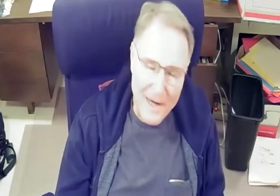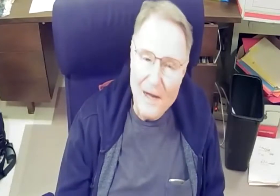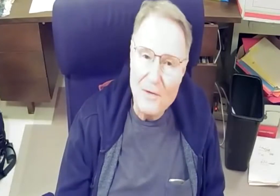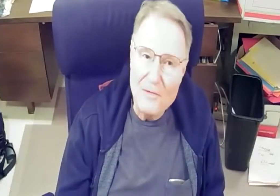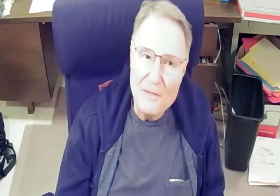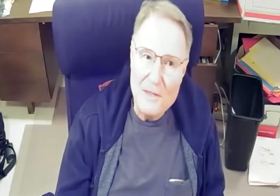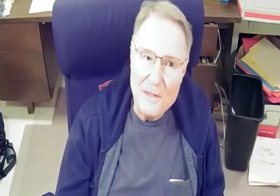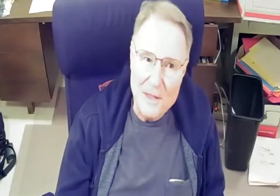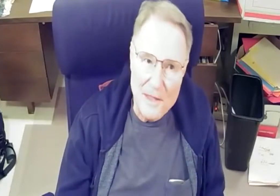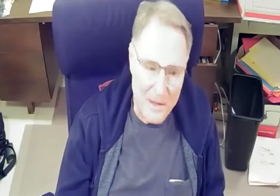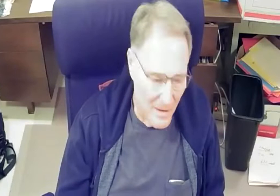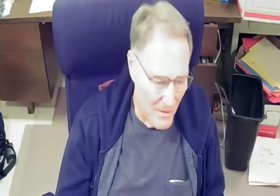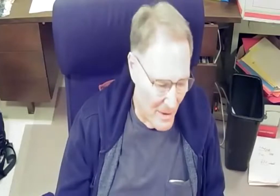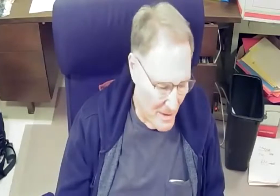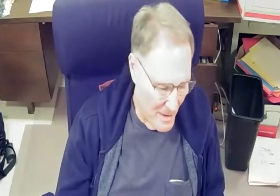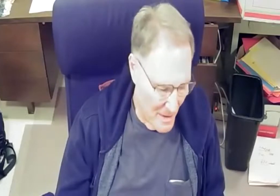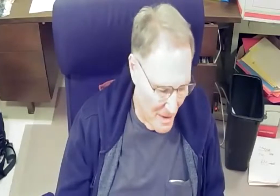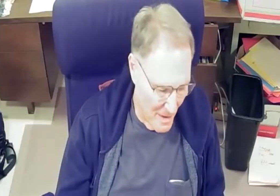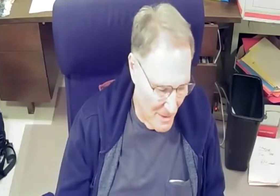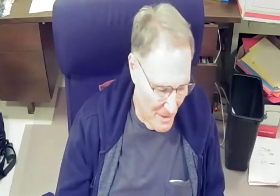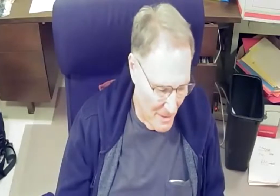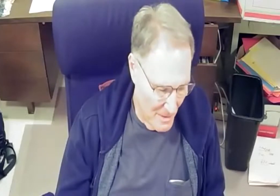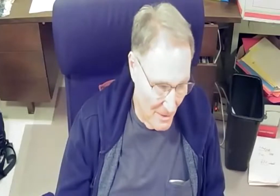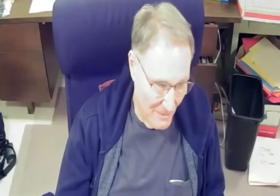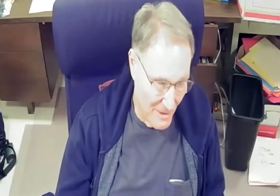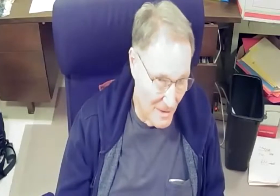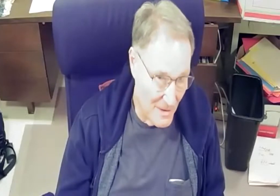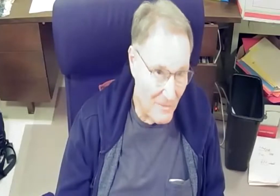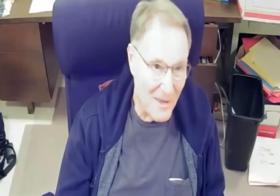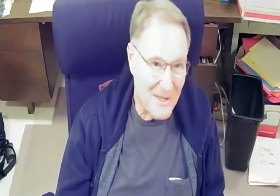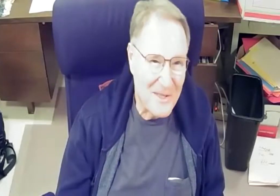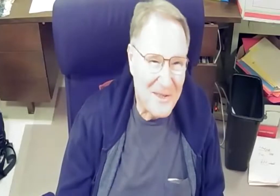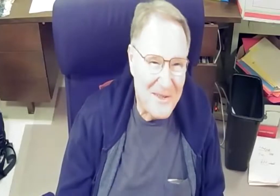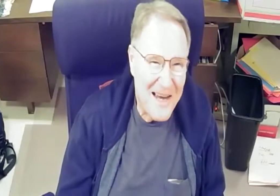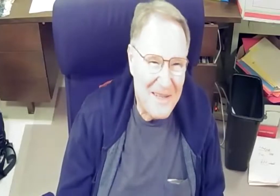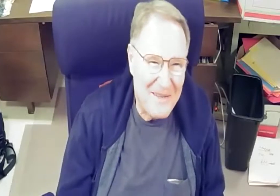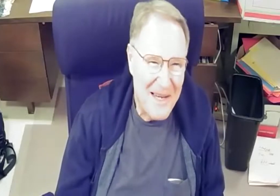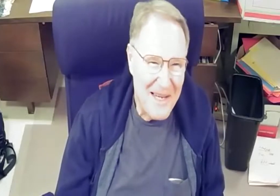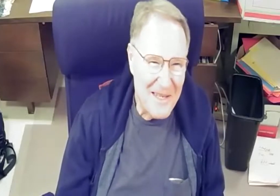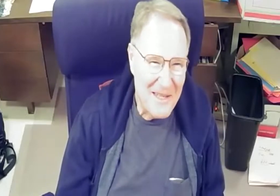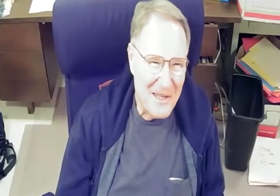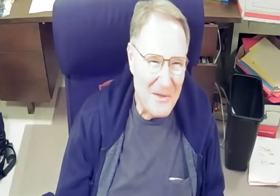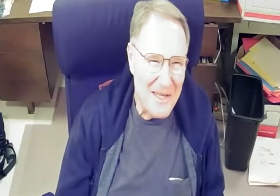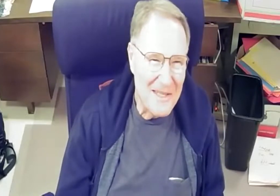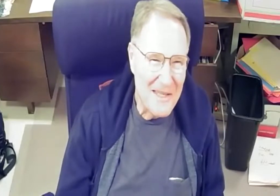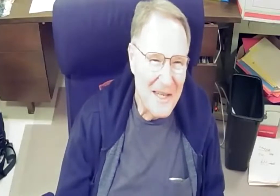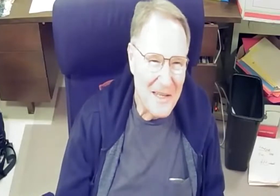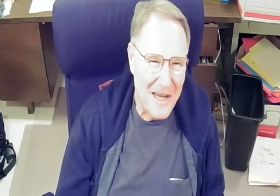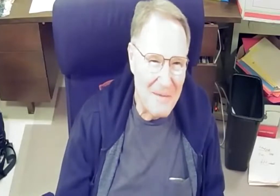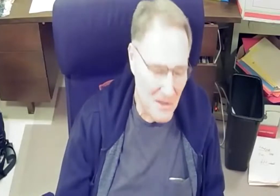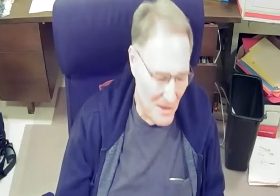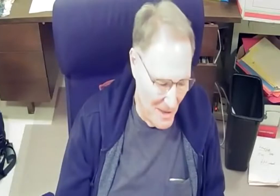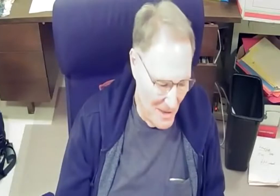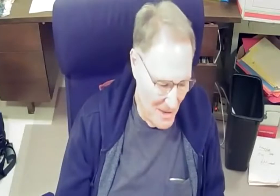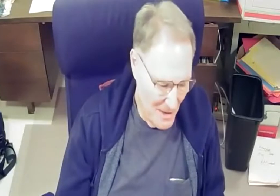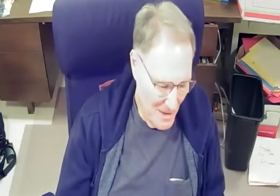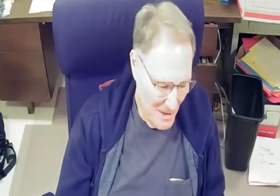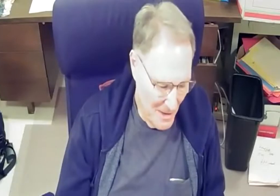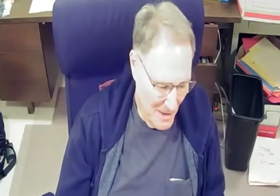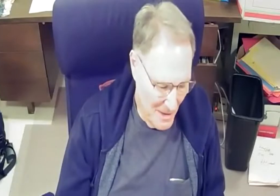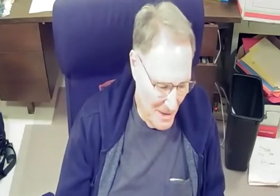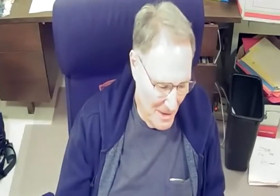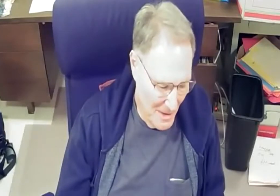your values in addressing climate? I don't know if this is a tough question or not, addressing climate